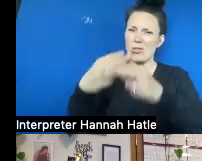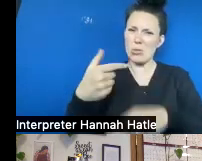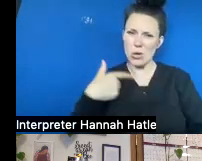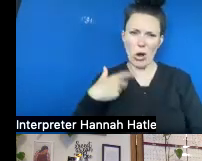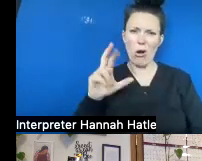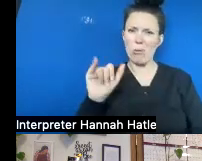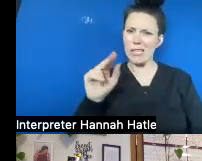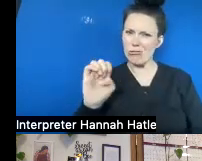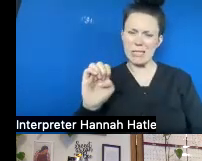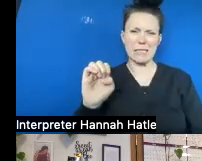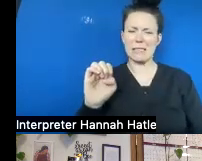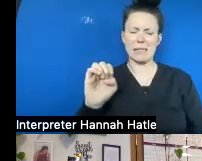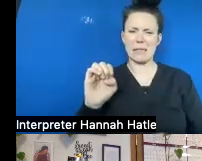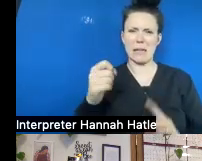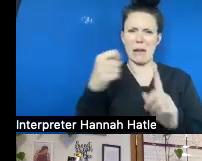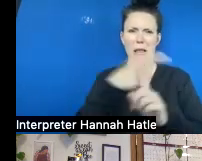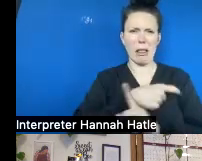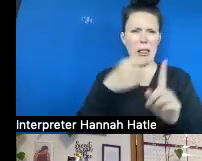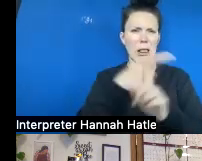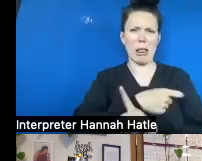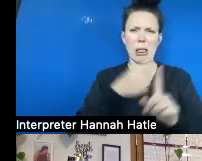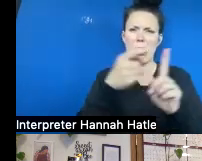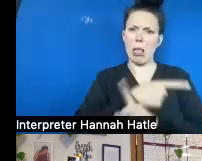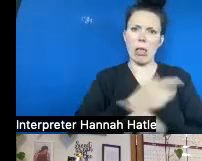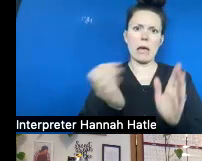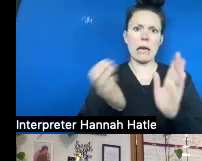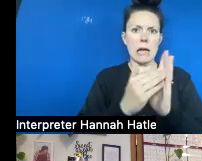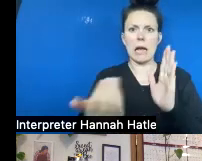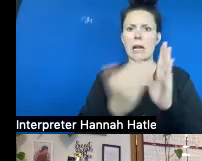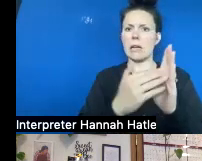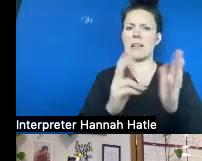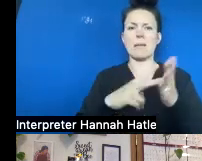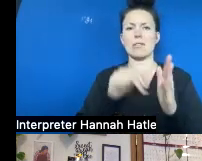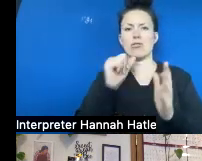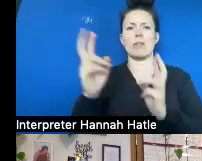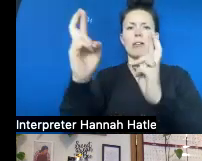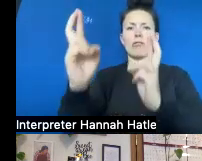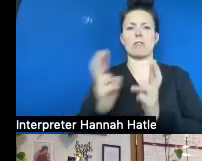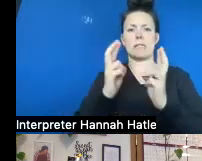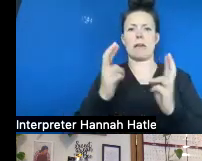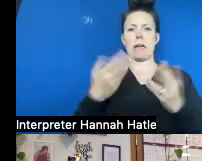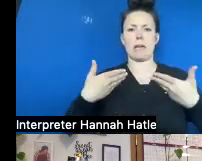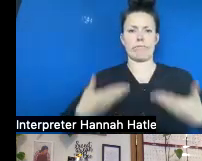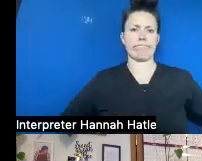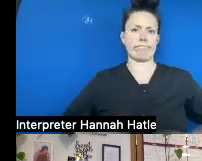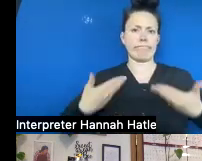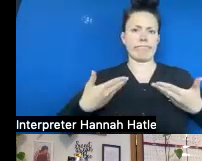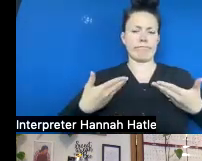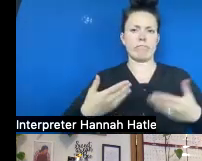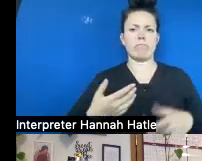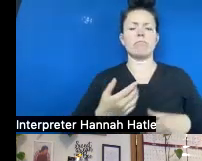Christine, right? You're just not being respectful of my being. And so as advocates, and that goes for anything,